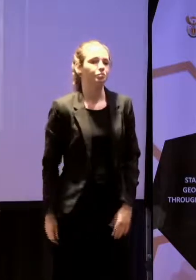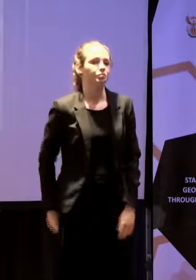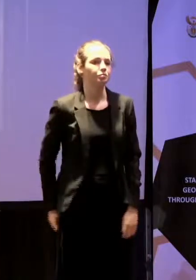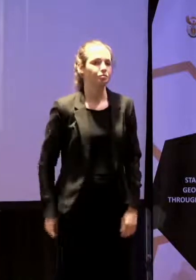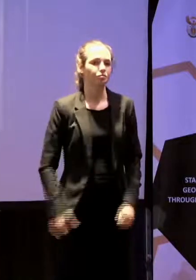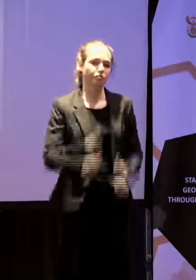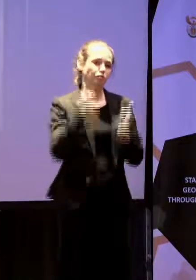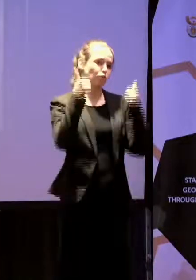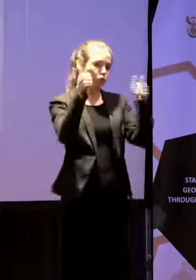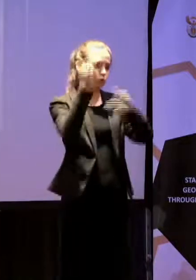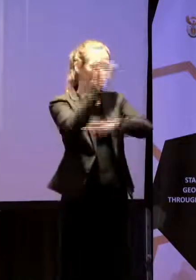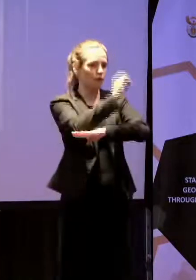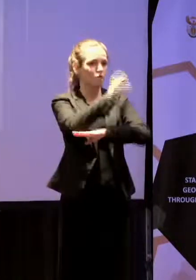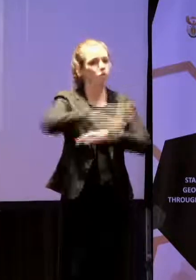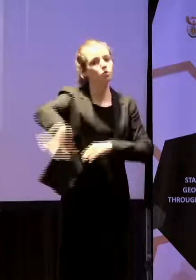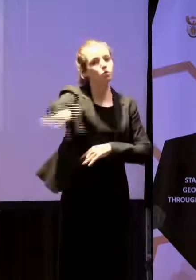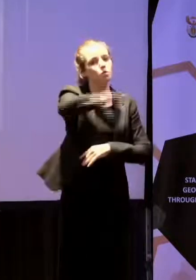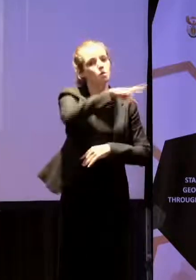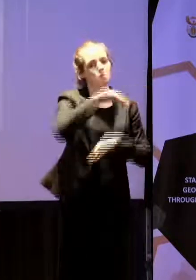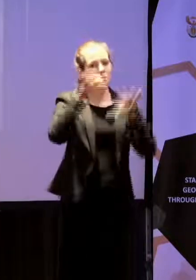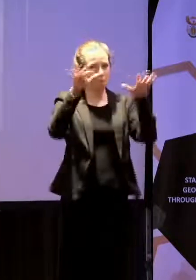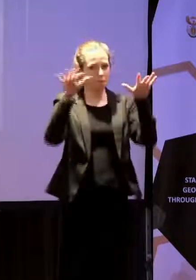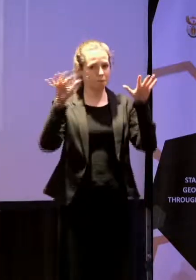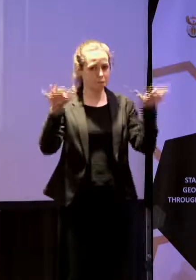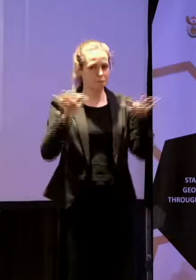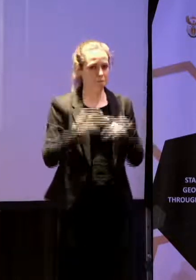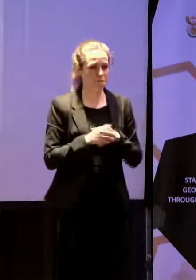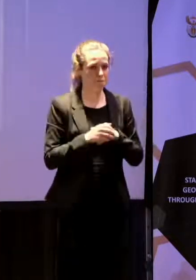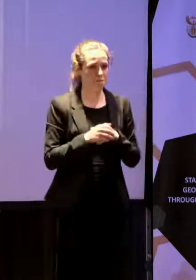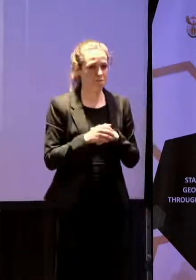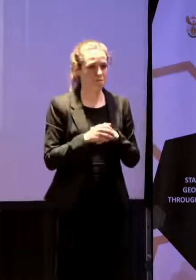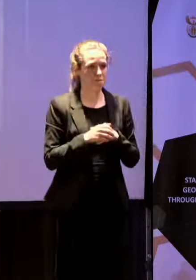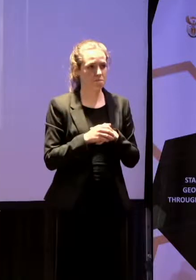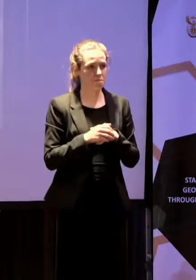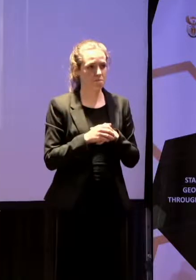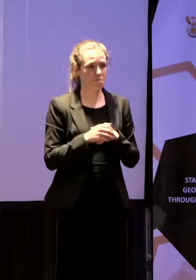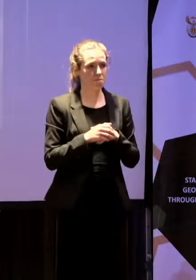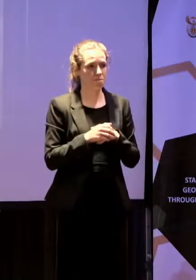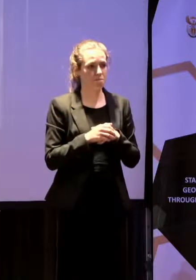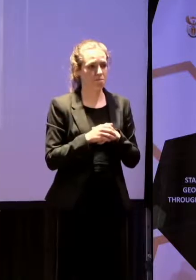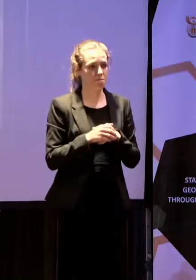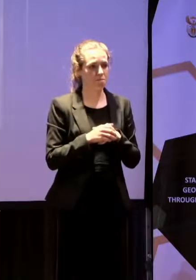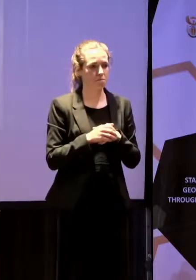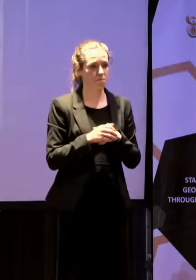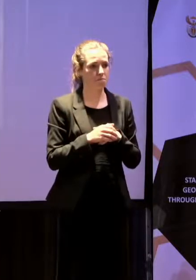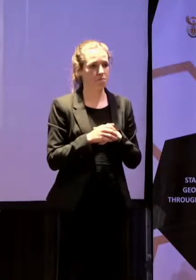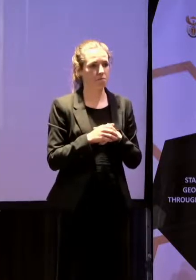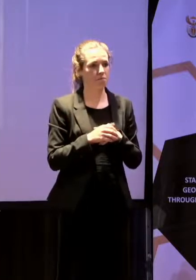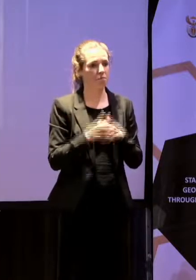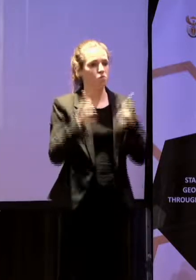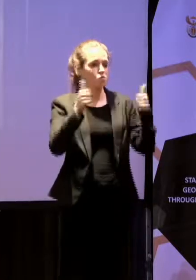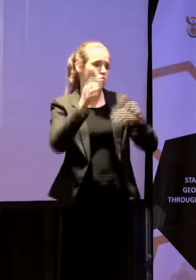Good afternoon, everyone. Good afternoon to our